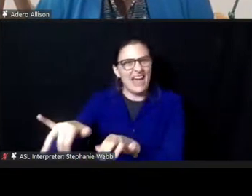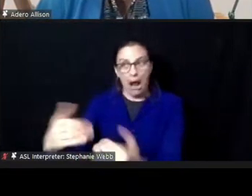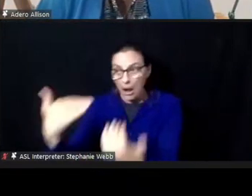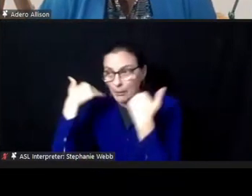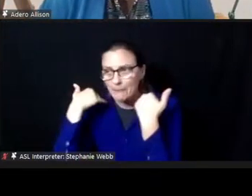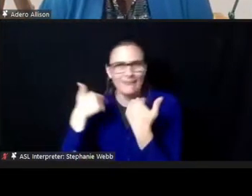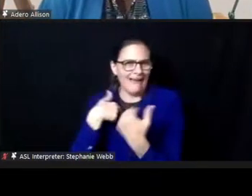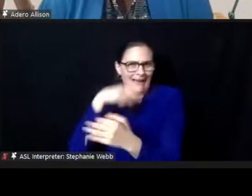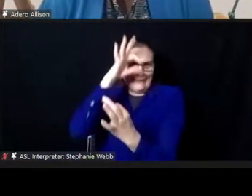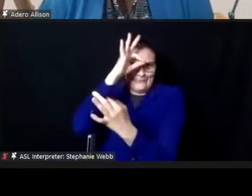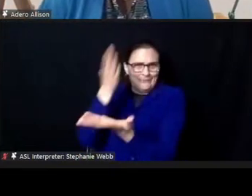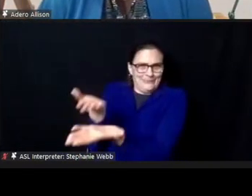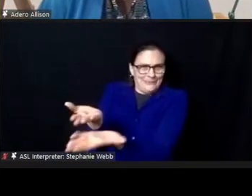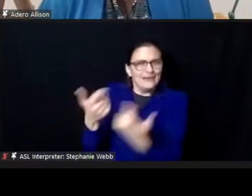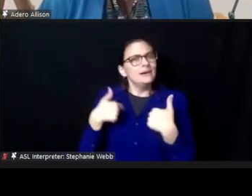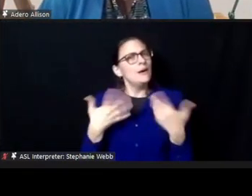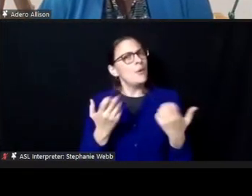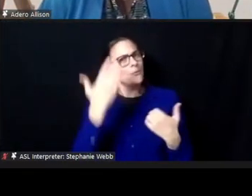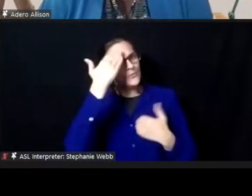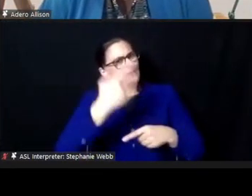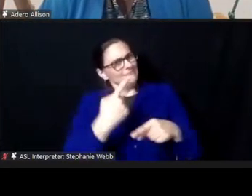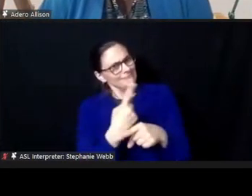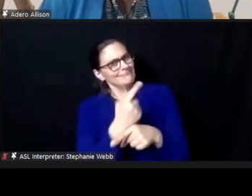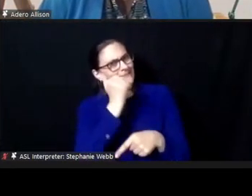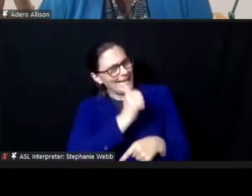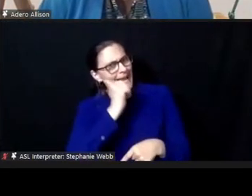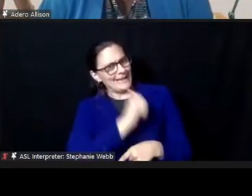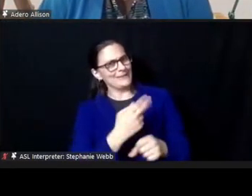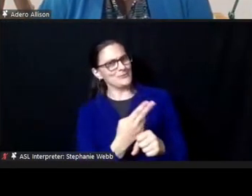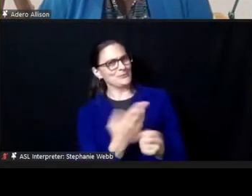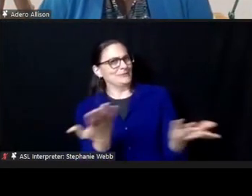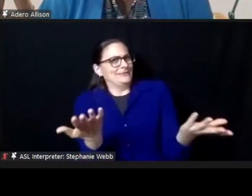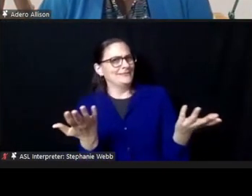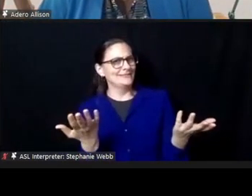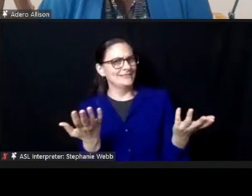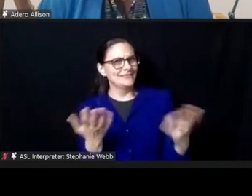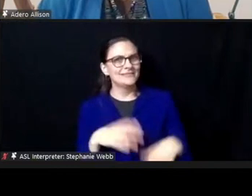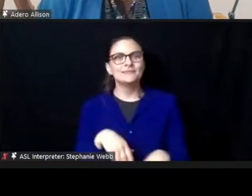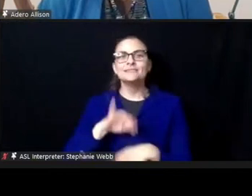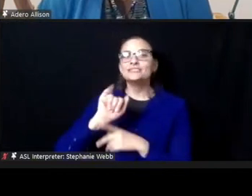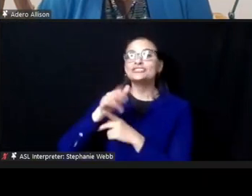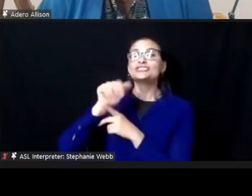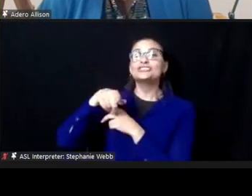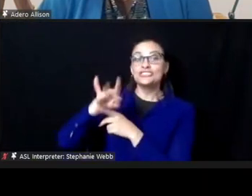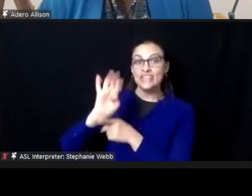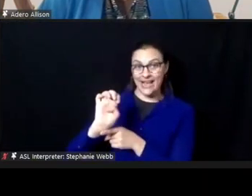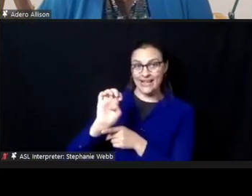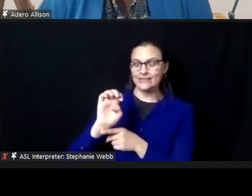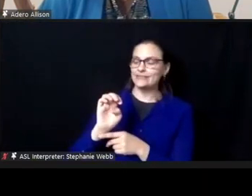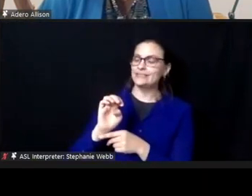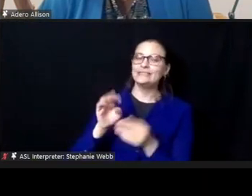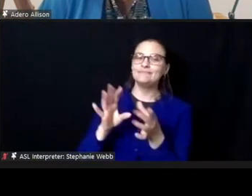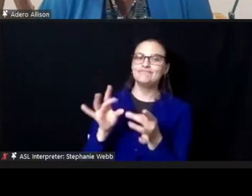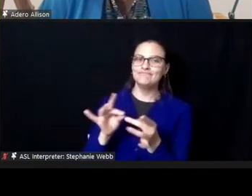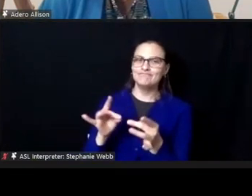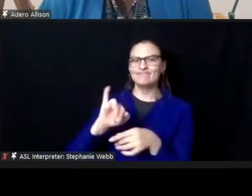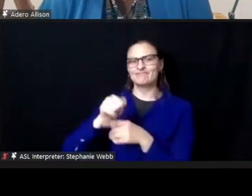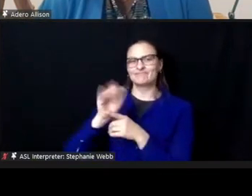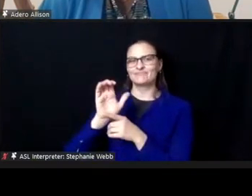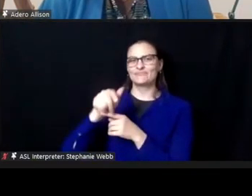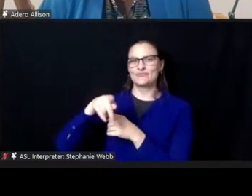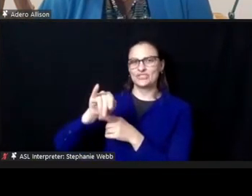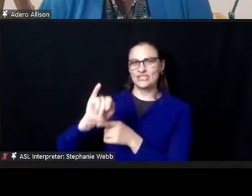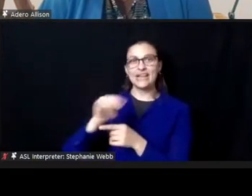looked up the what kind of a computer you was recommended to data science, which I do on a volunteer basis. And it's the same